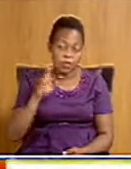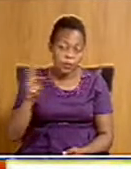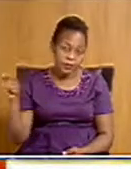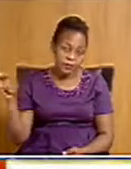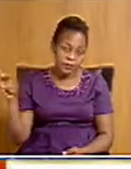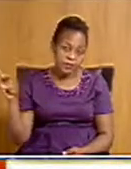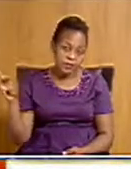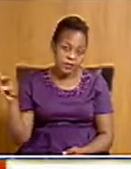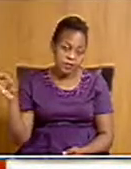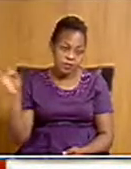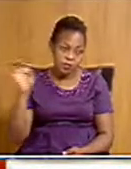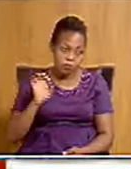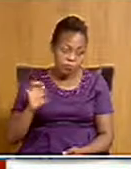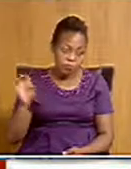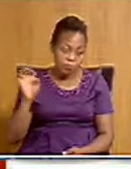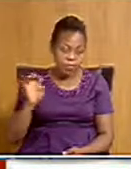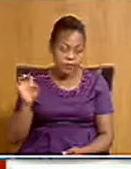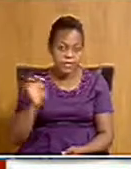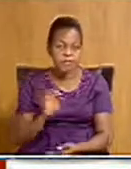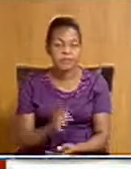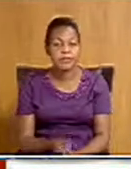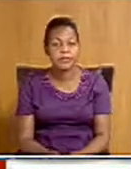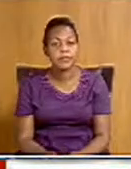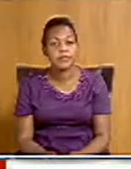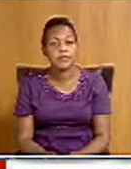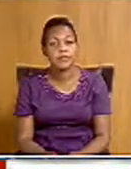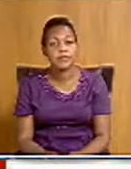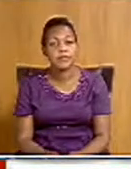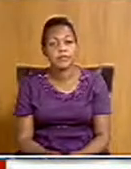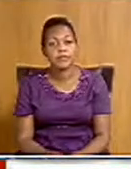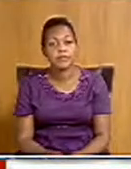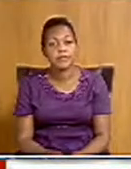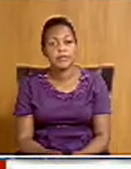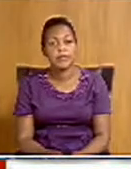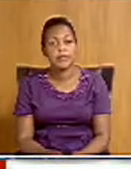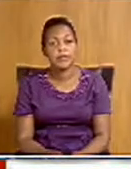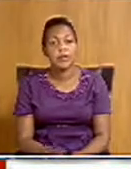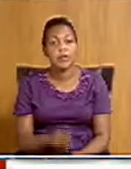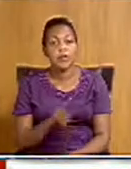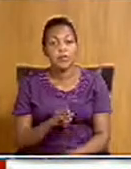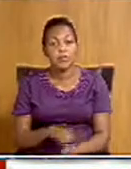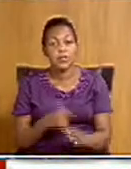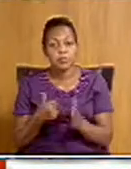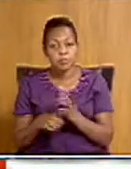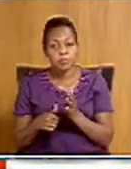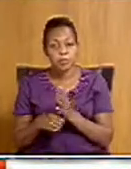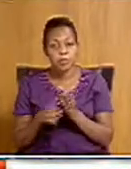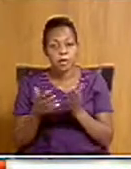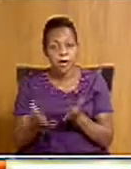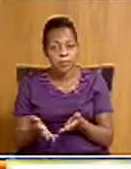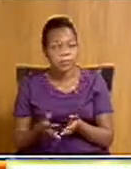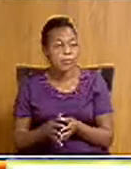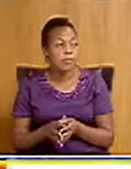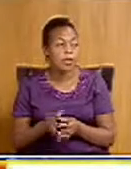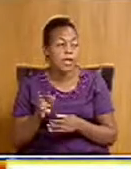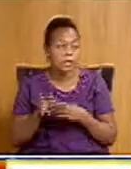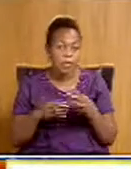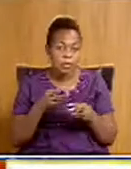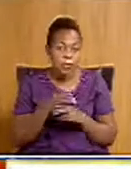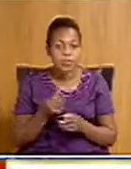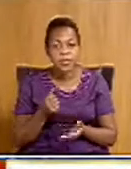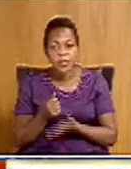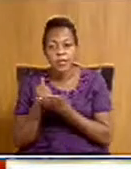Europeans. It is their center of gravity. When they're in trouble, it is the one which rescues them.